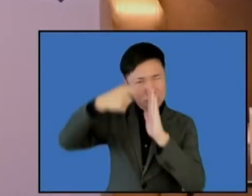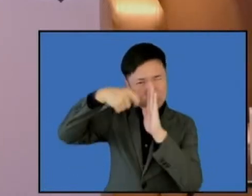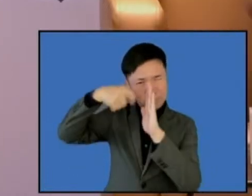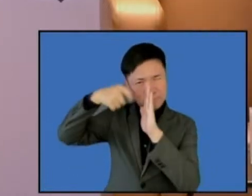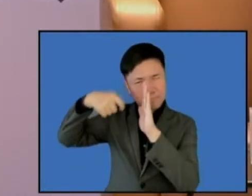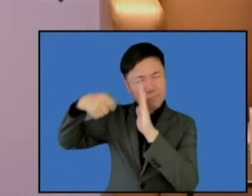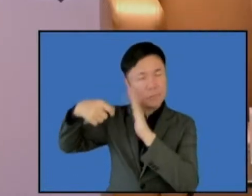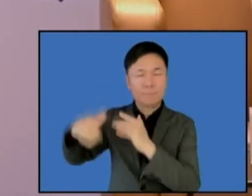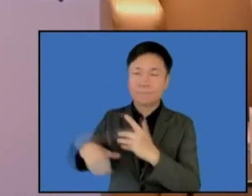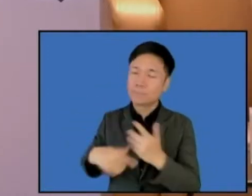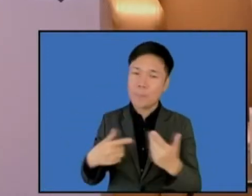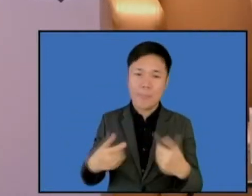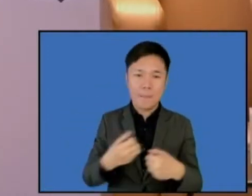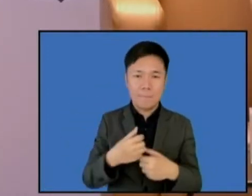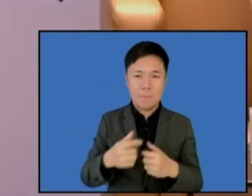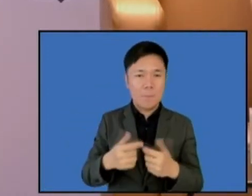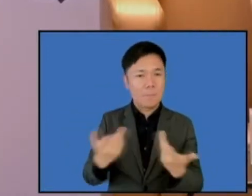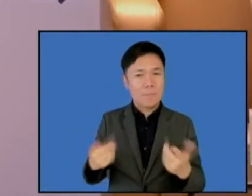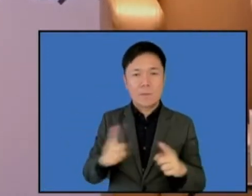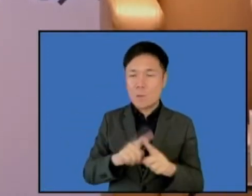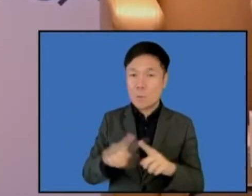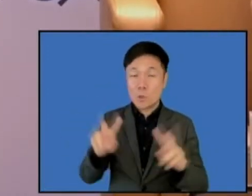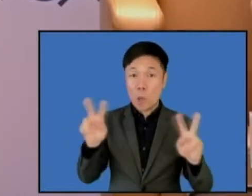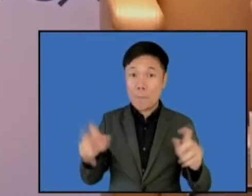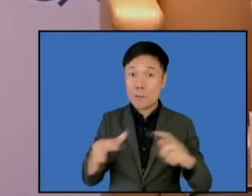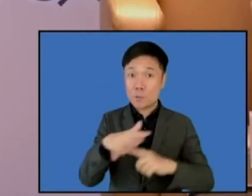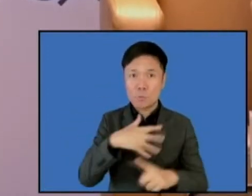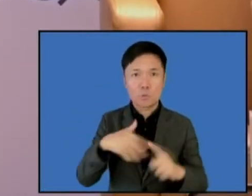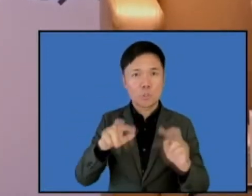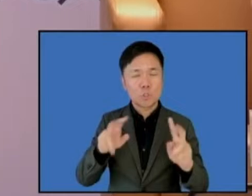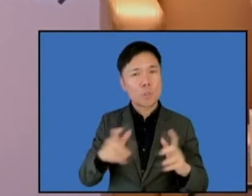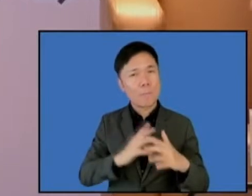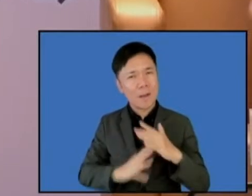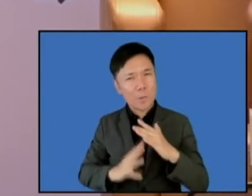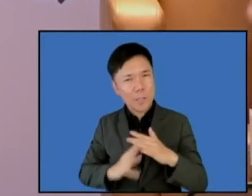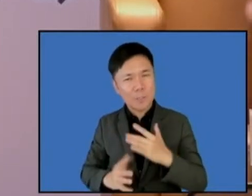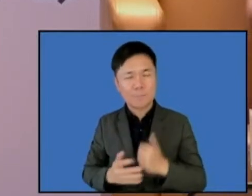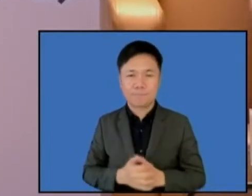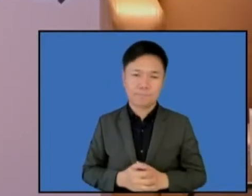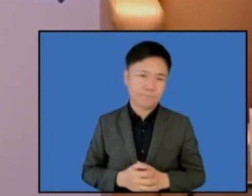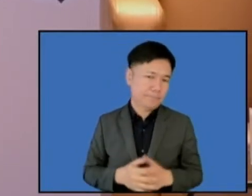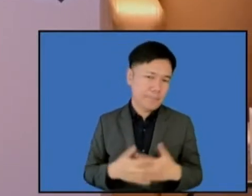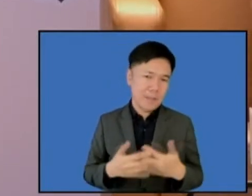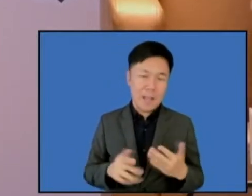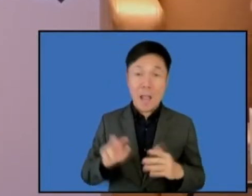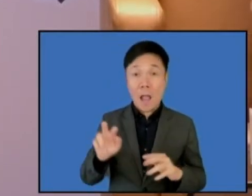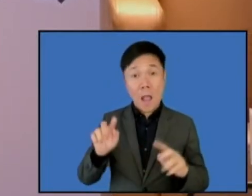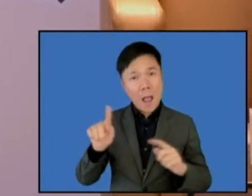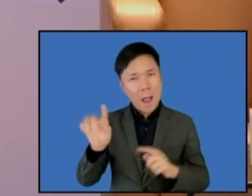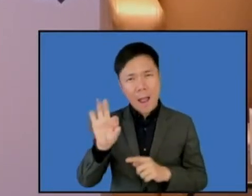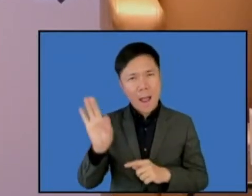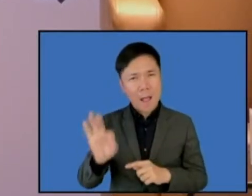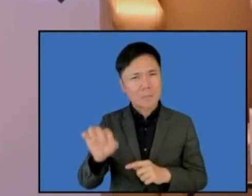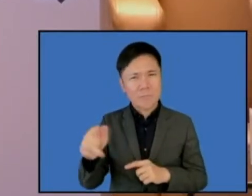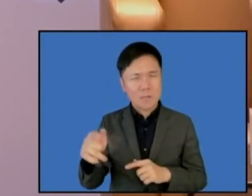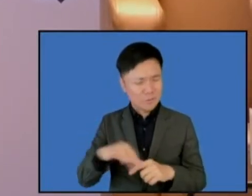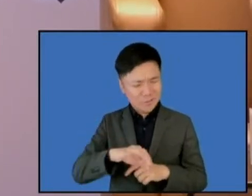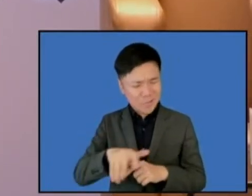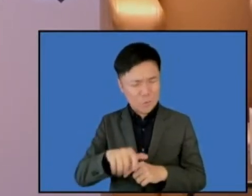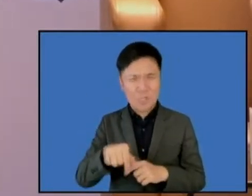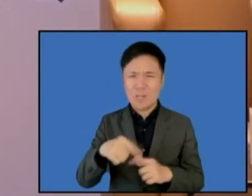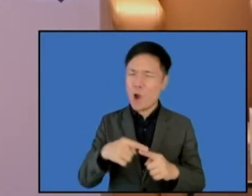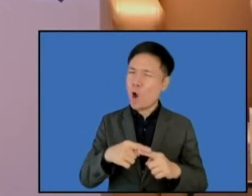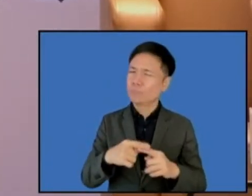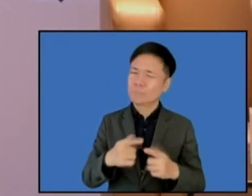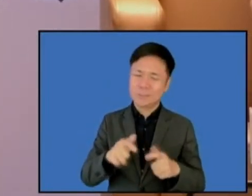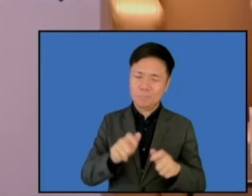focus on social issues, including migration, how have states, grassroots organizations, or migrants themselves created